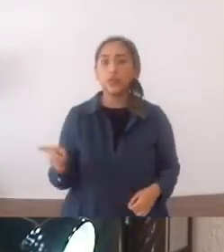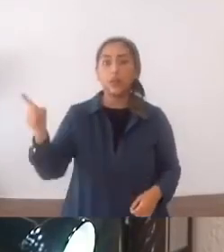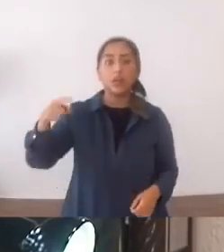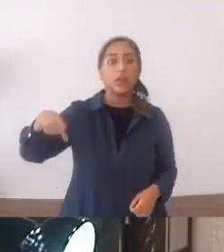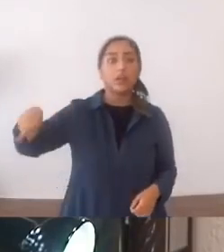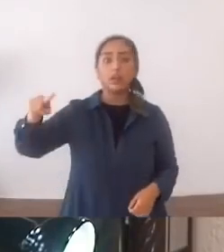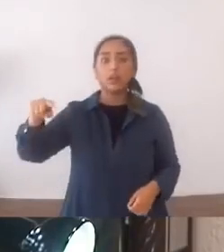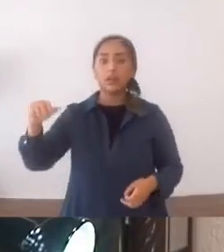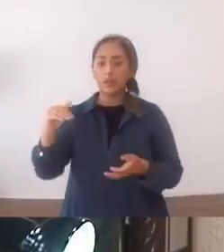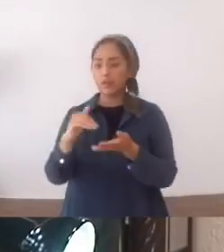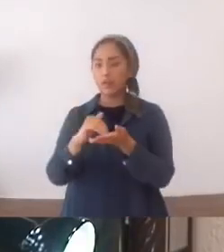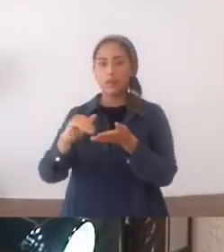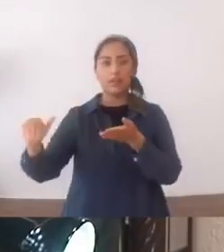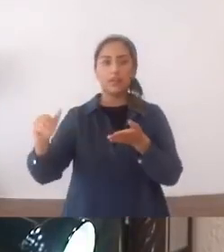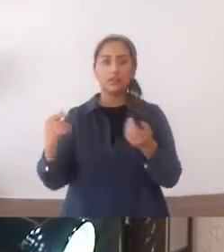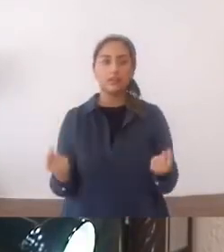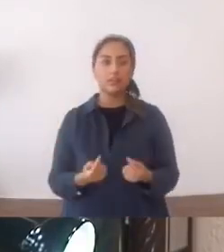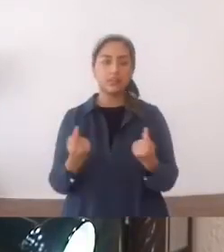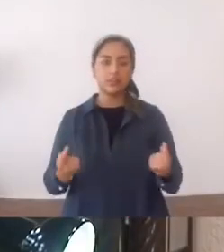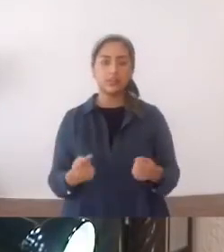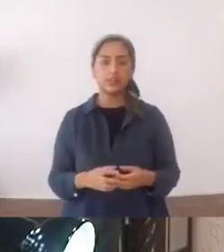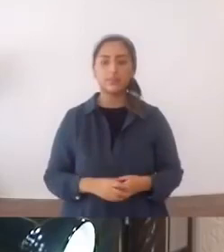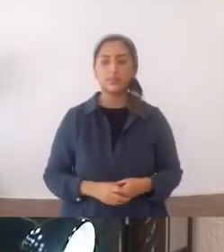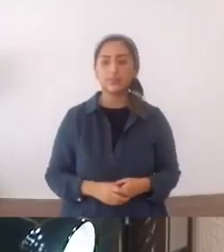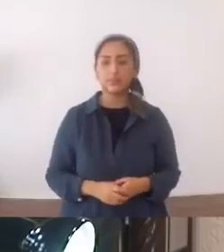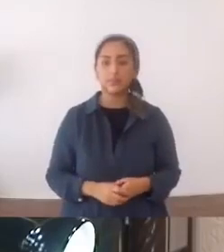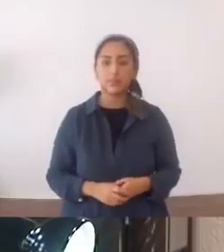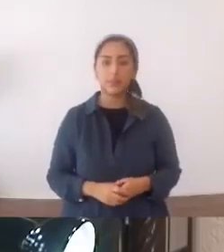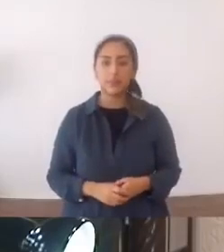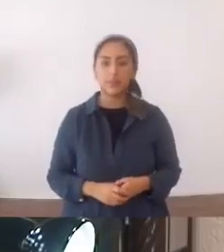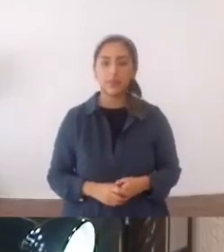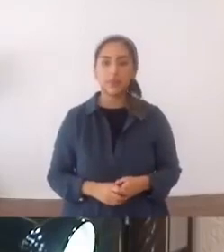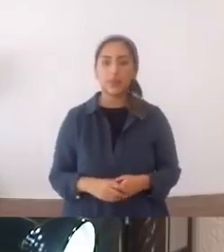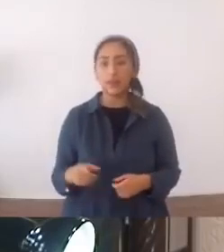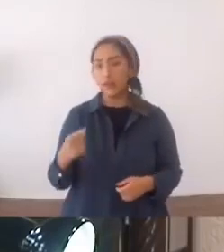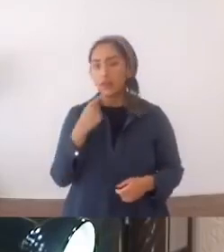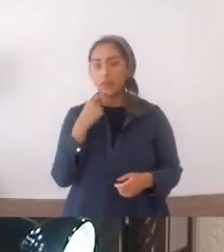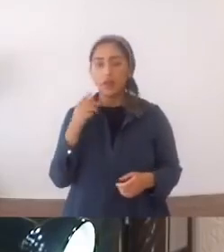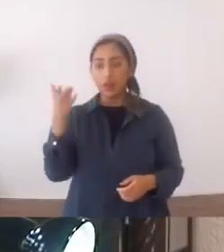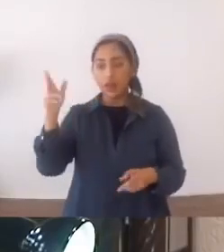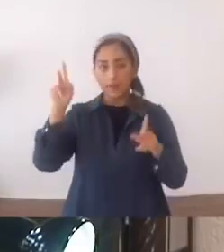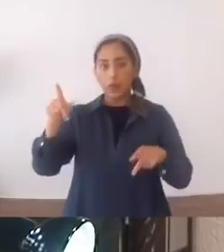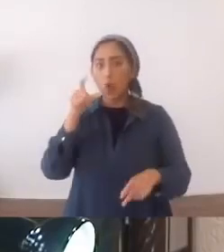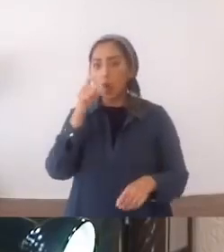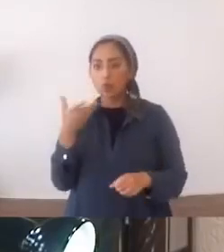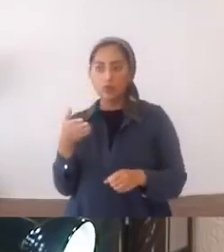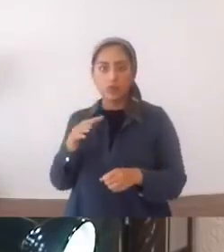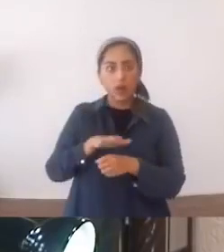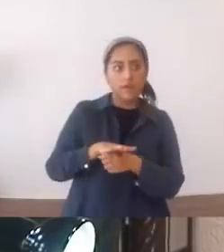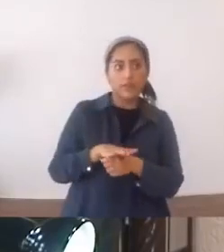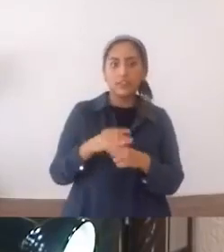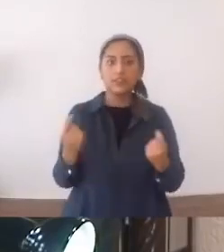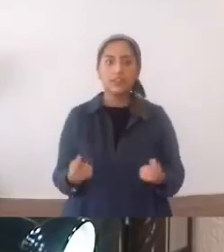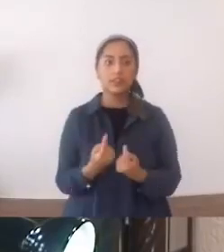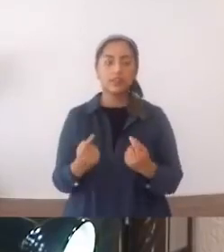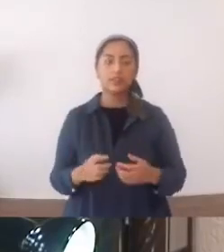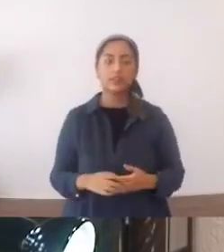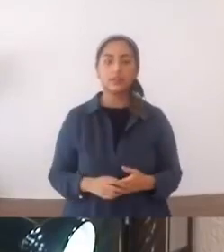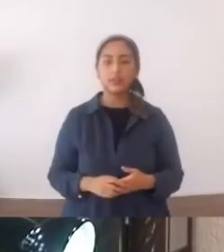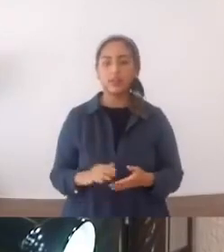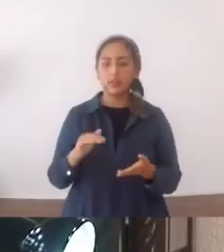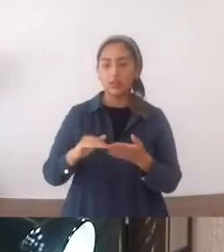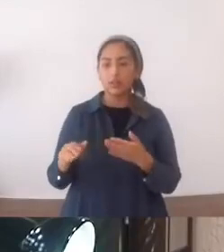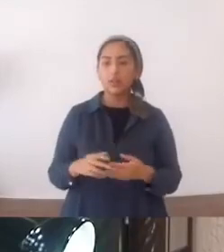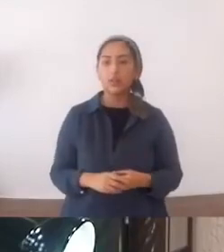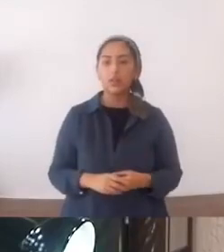him a fool. lo llama alcahuete, He calls him someone that allows bad things to do, es decir, una persona que solapa el pecado. someone